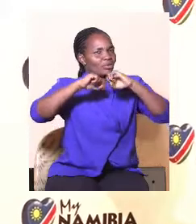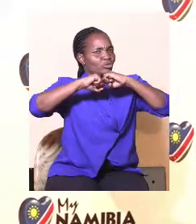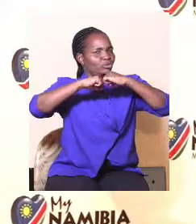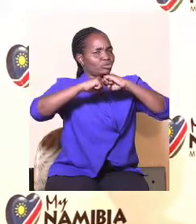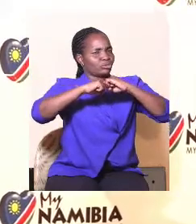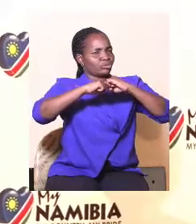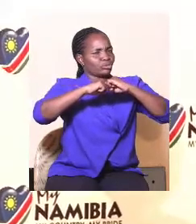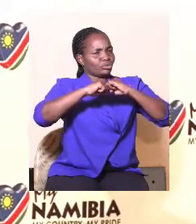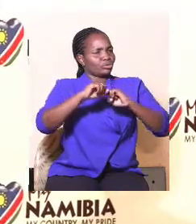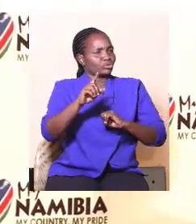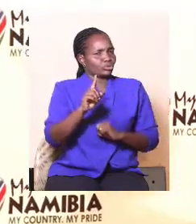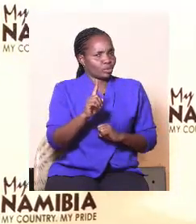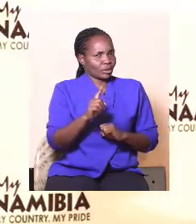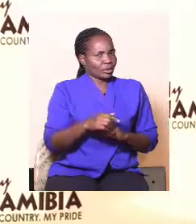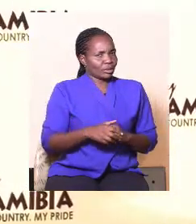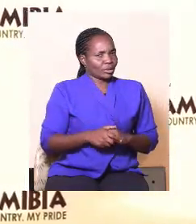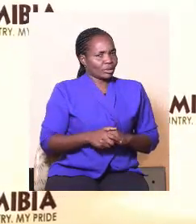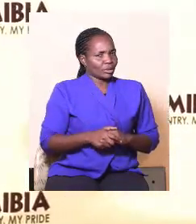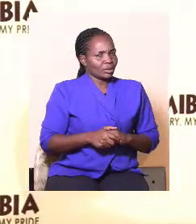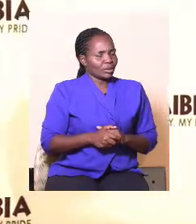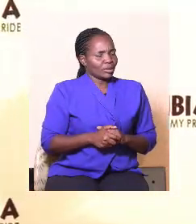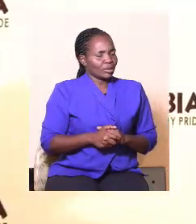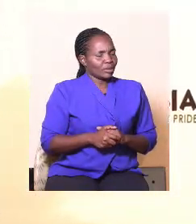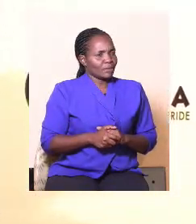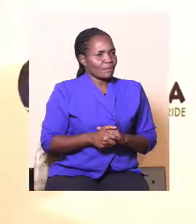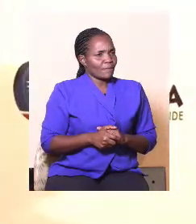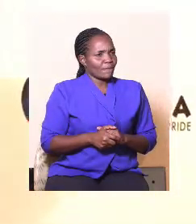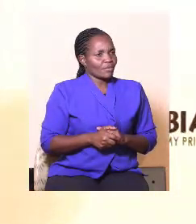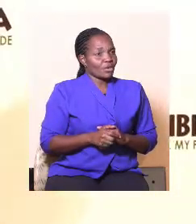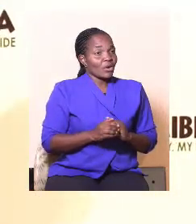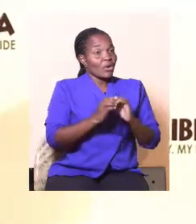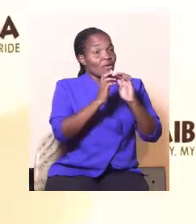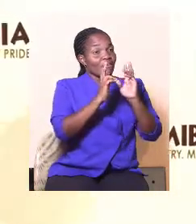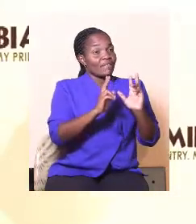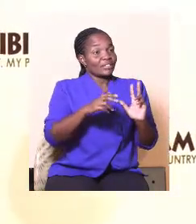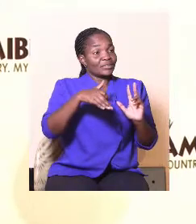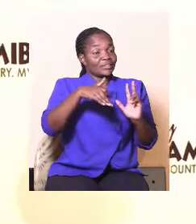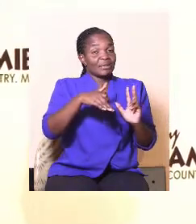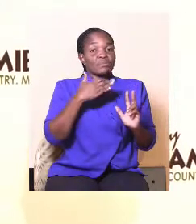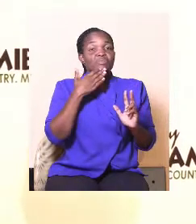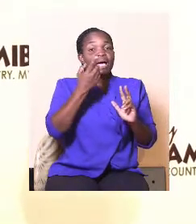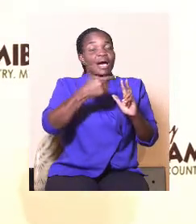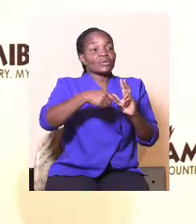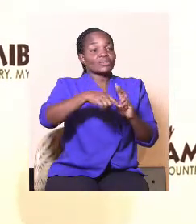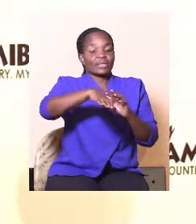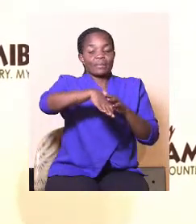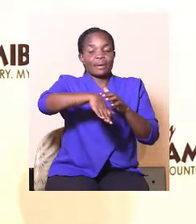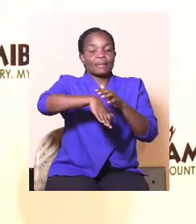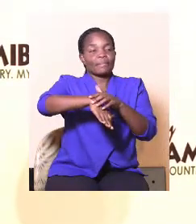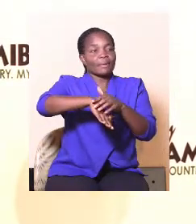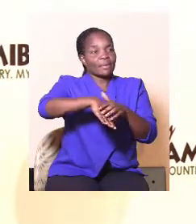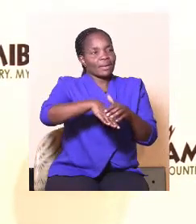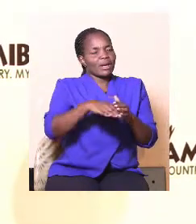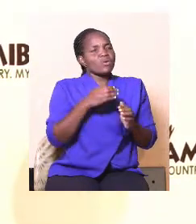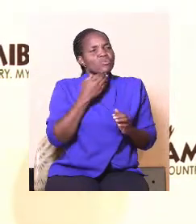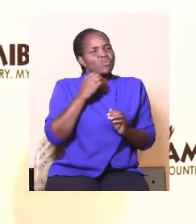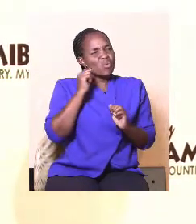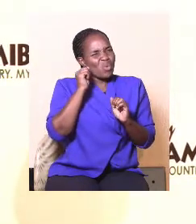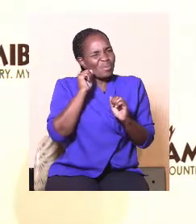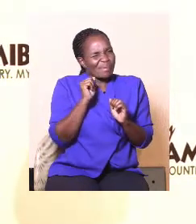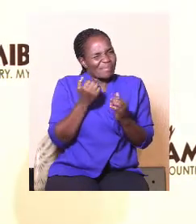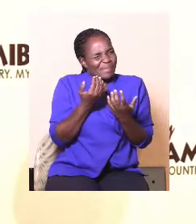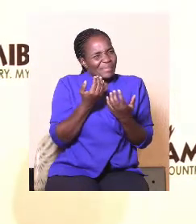facing as a country is those Namibians who might be there, qualifying almost, but